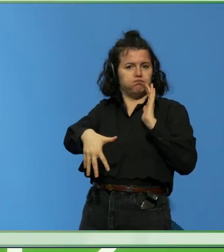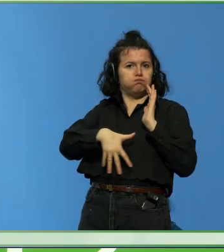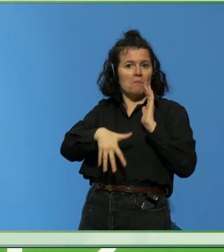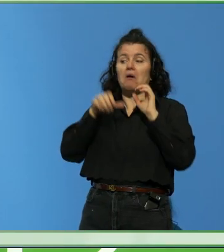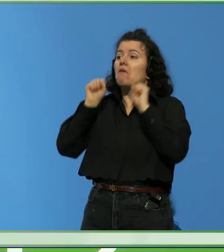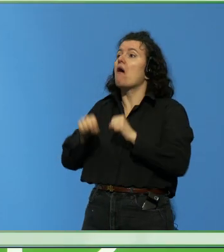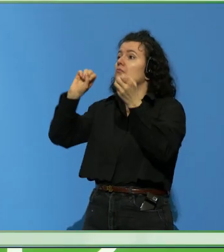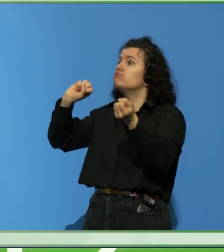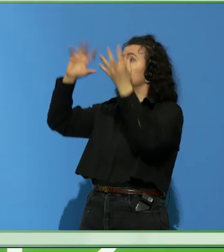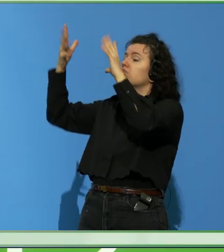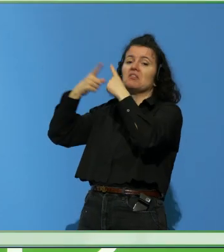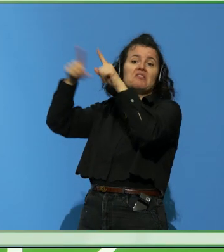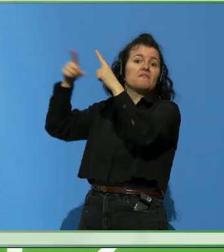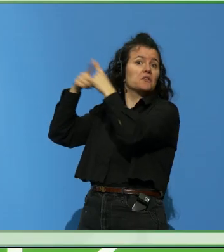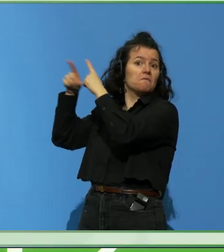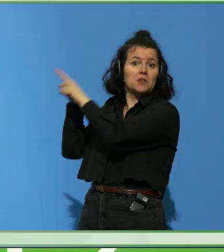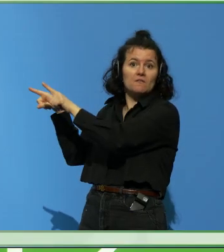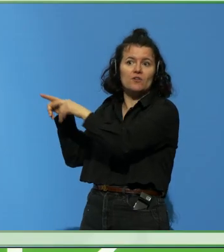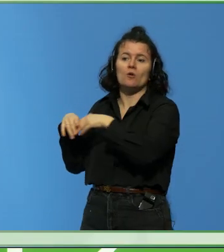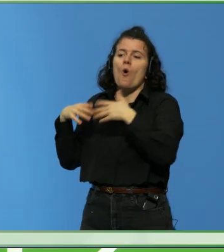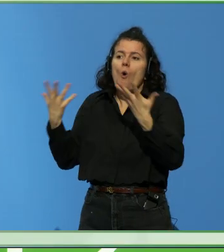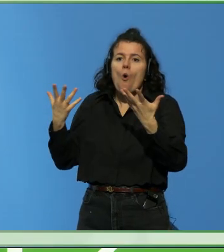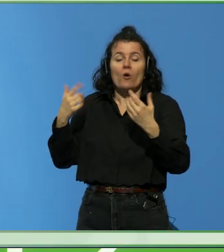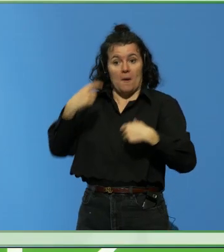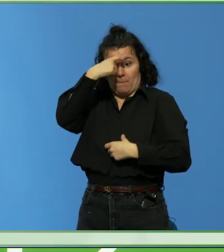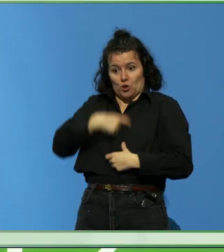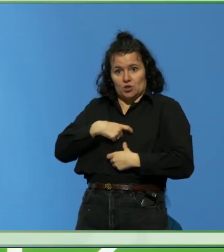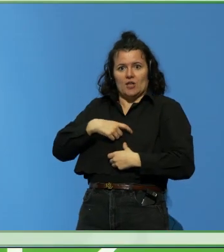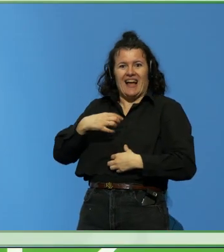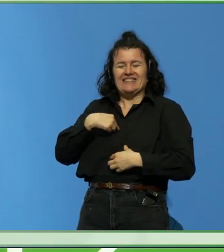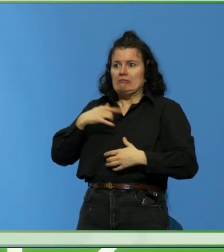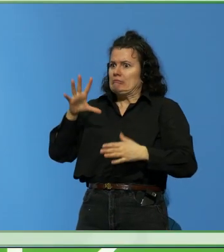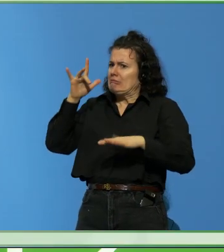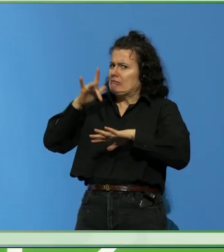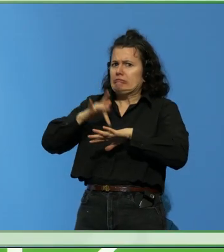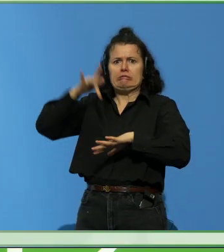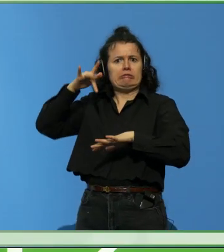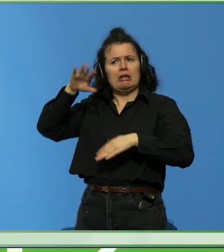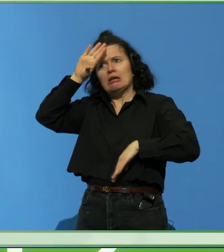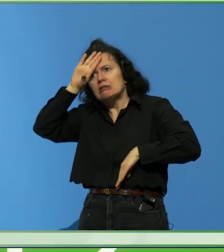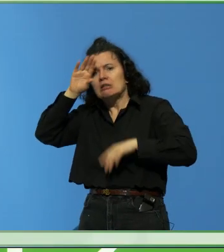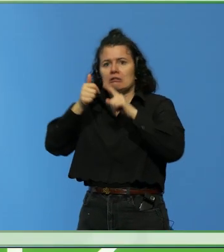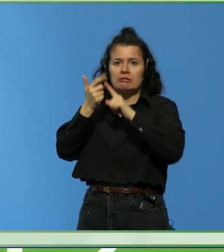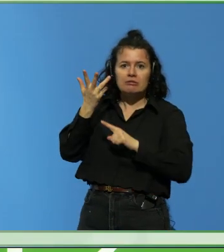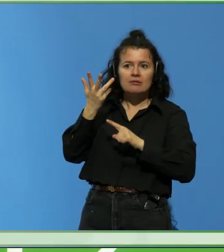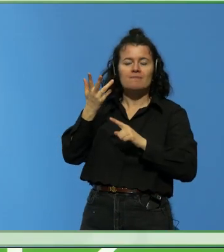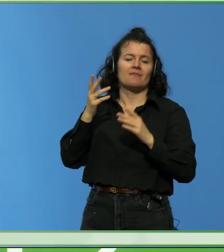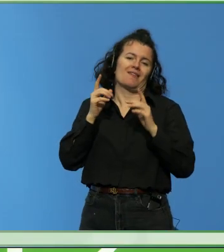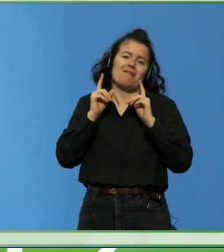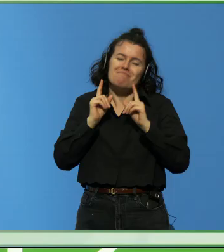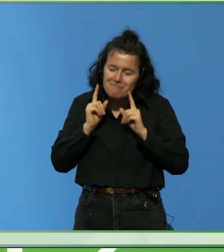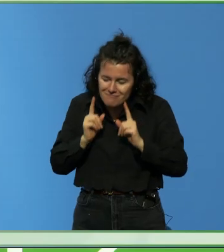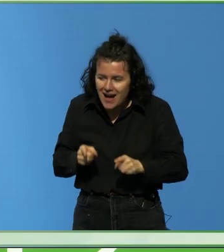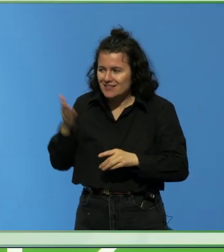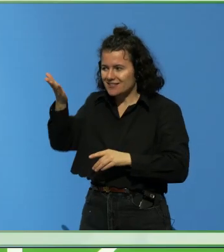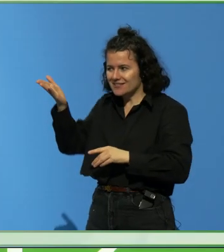issues and sensitive matters, it is important to stay human and to see a person, a woman,